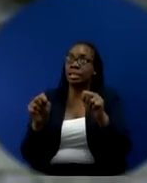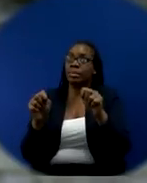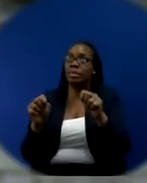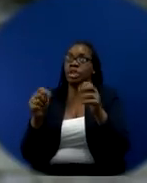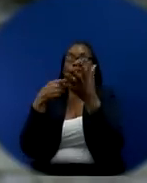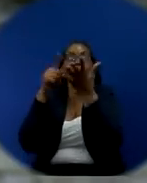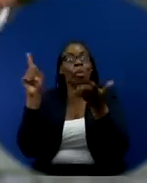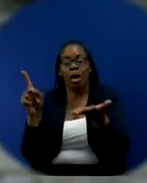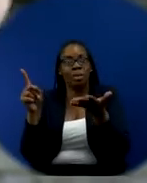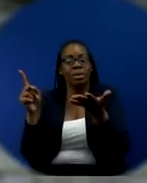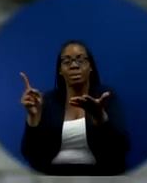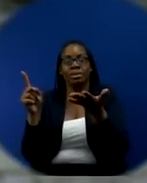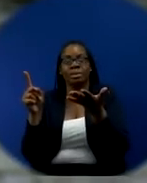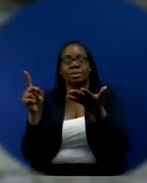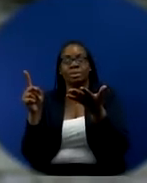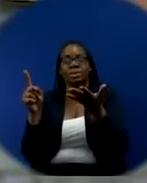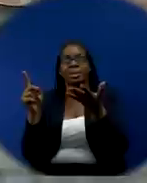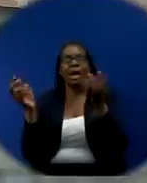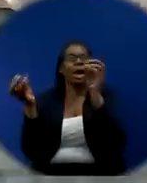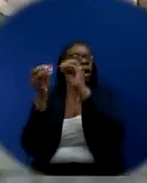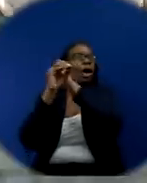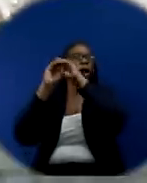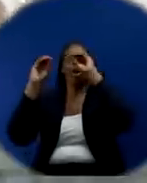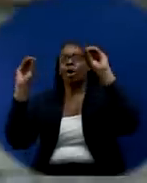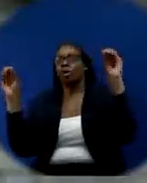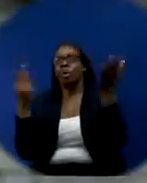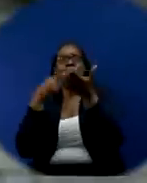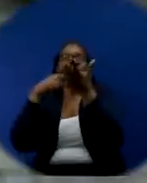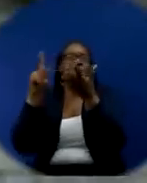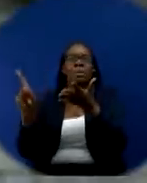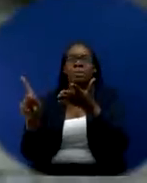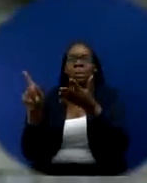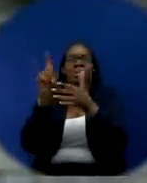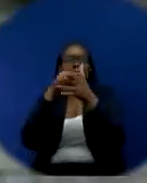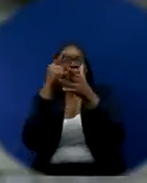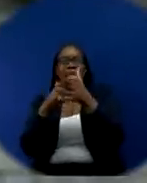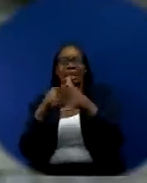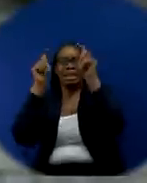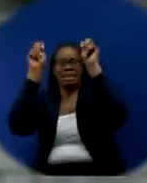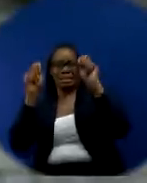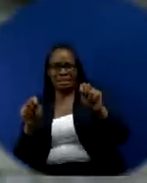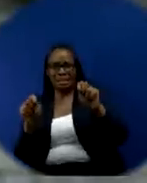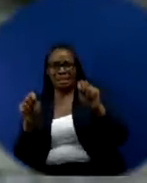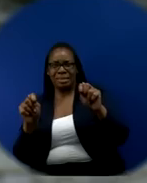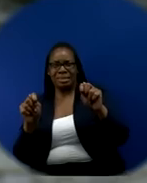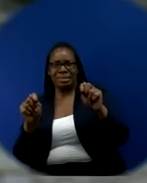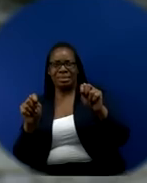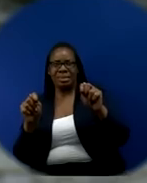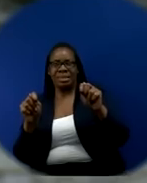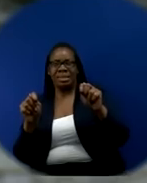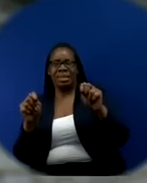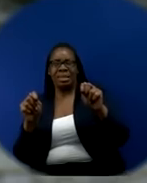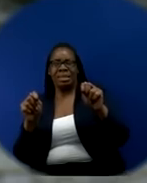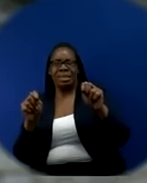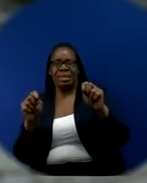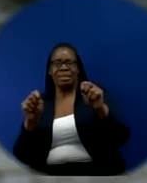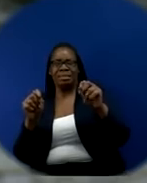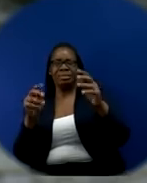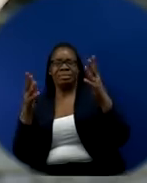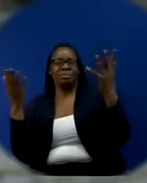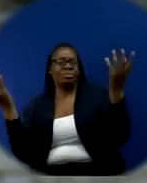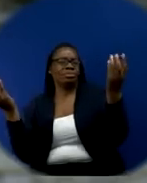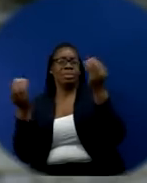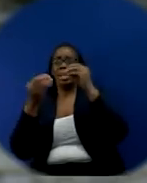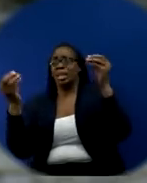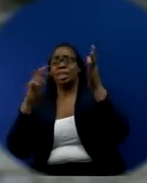them? Nobody buys the yoke of oxen and then tests it out. He has no merit to